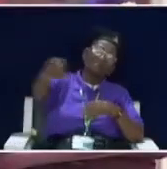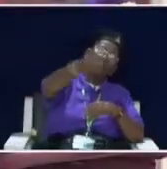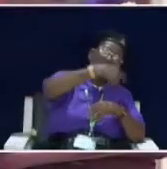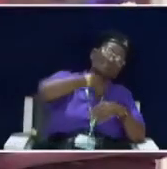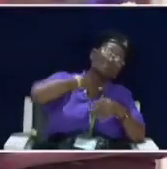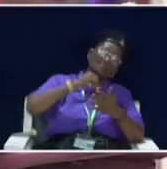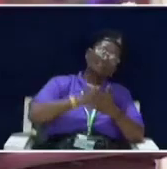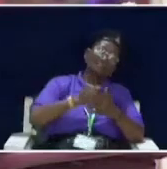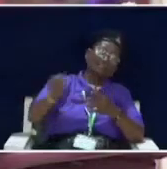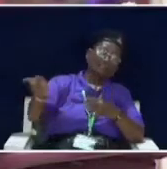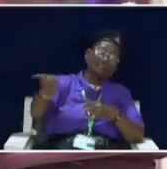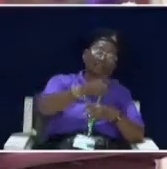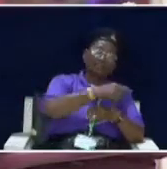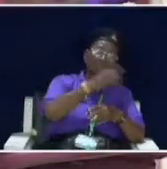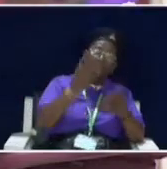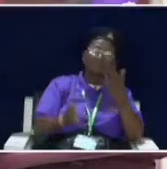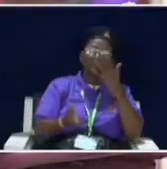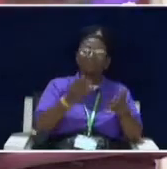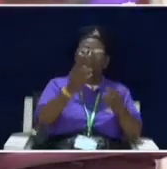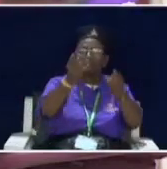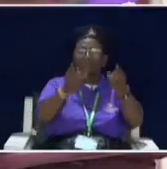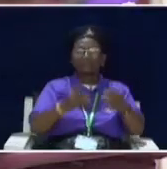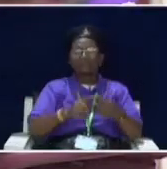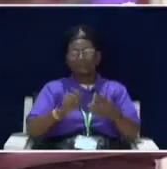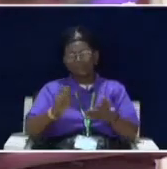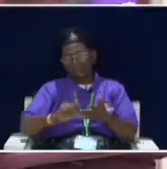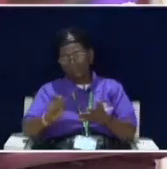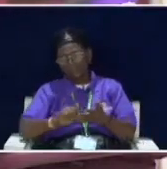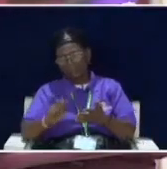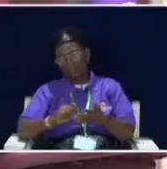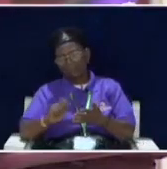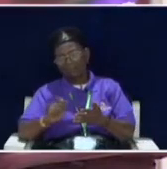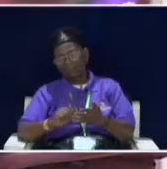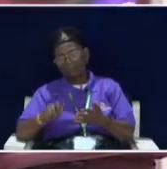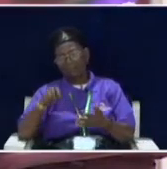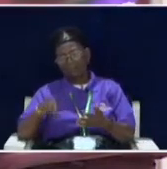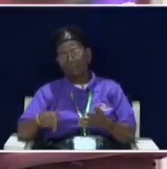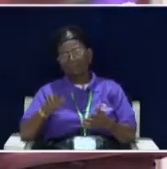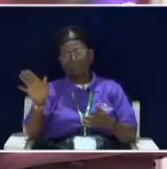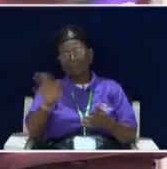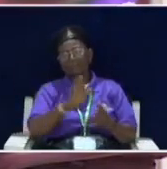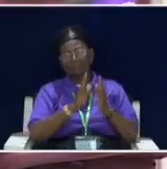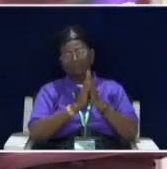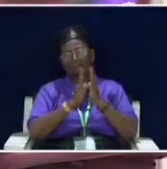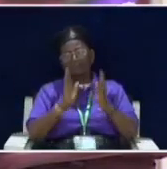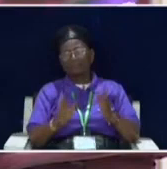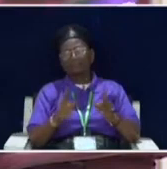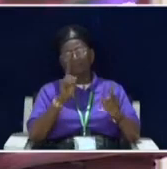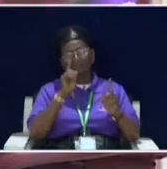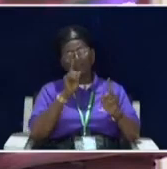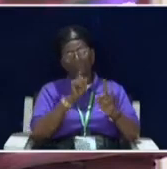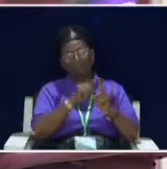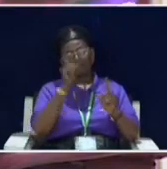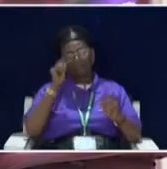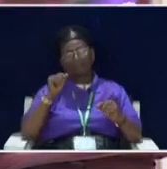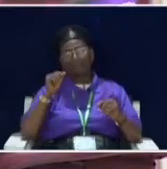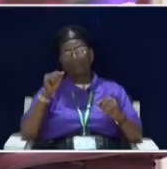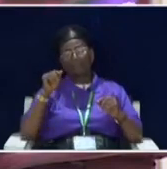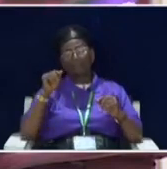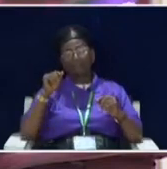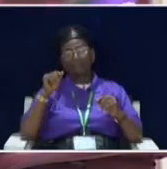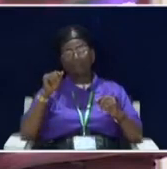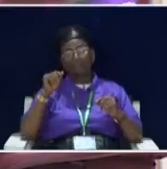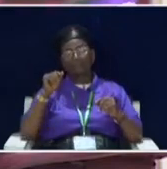You may want to write down your prayer point. O lè kọ ẹ̀bẹ̀ àkọ́kọ́ àdúrà rẹ lẹ̀.